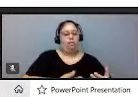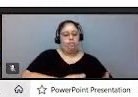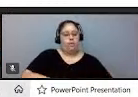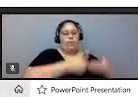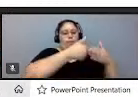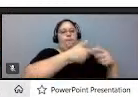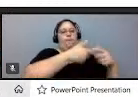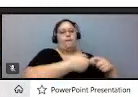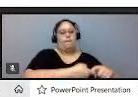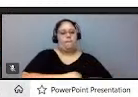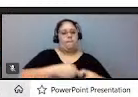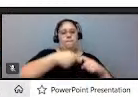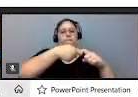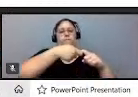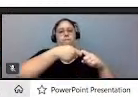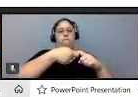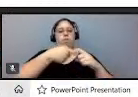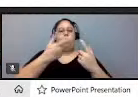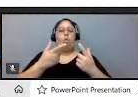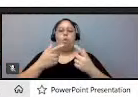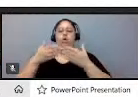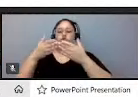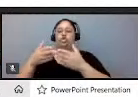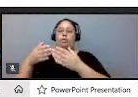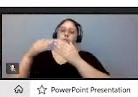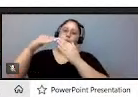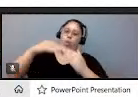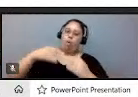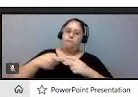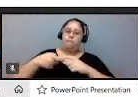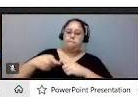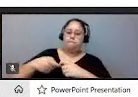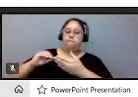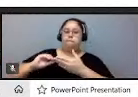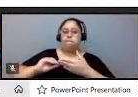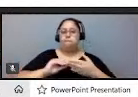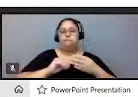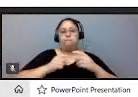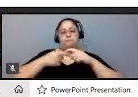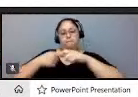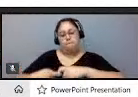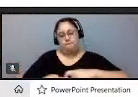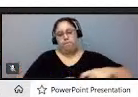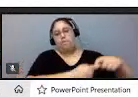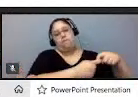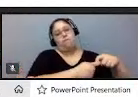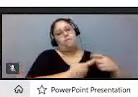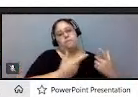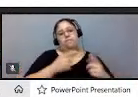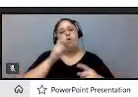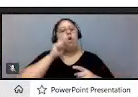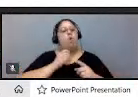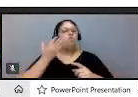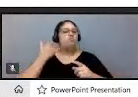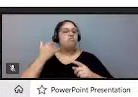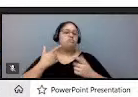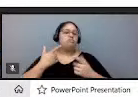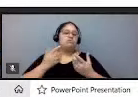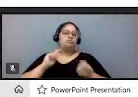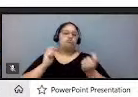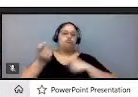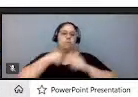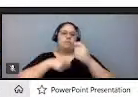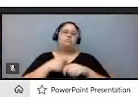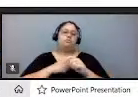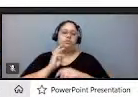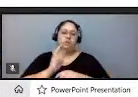and that will then then be able to replace um some of the older Fleet that we have on the two launches and then anticipating for